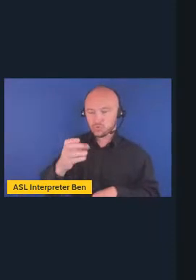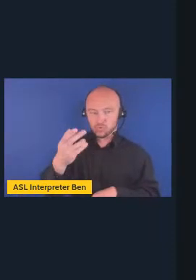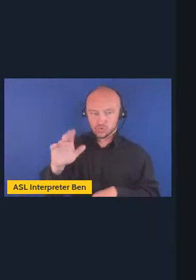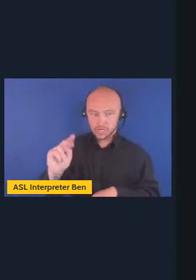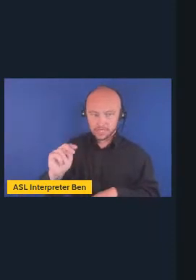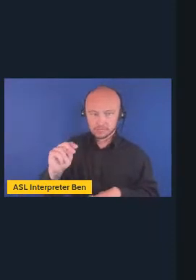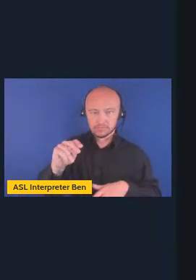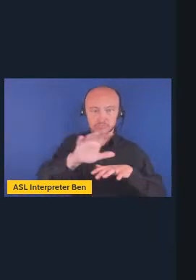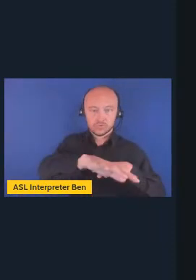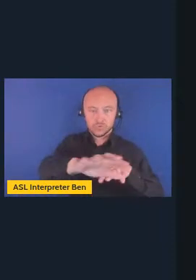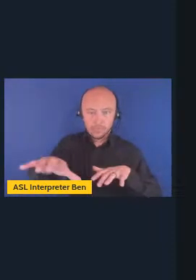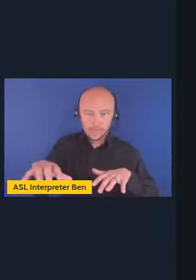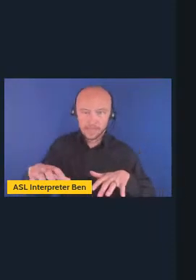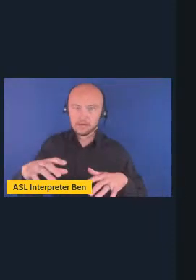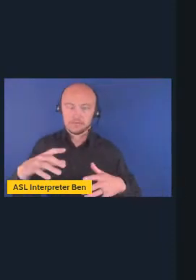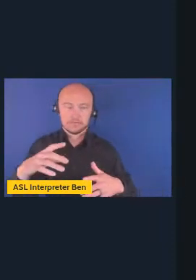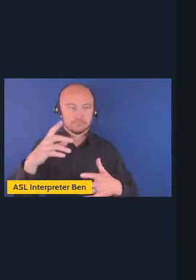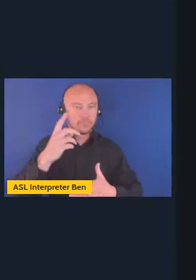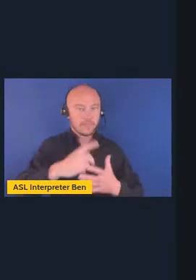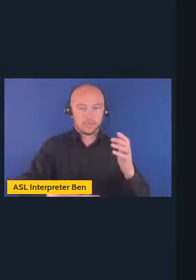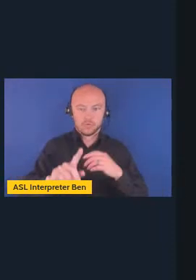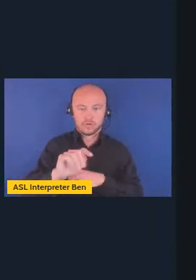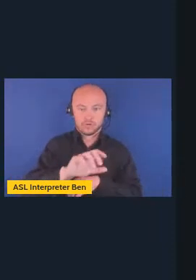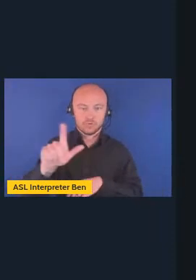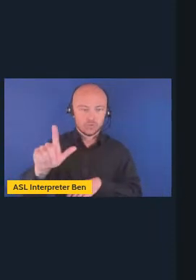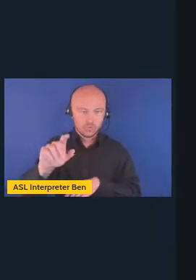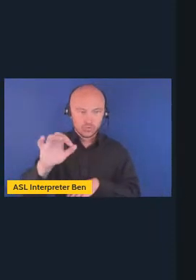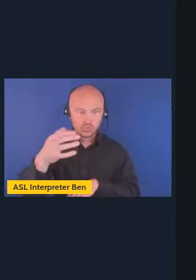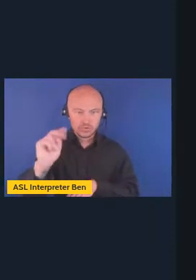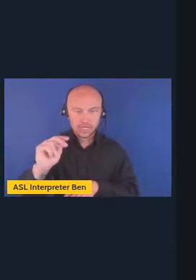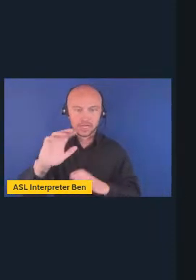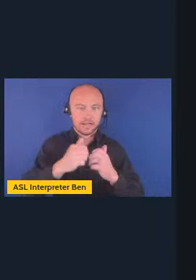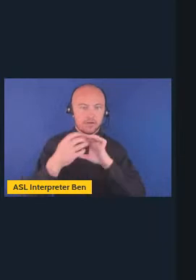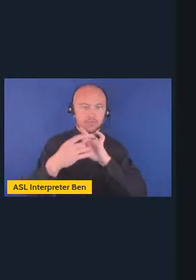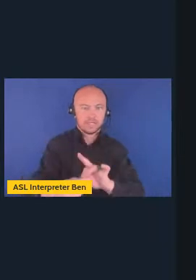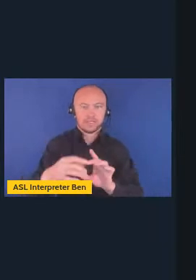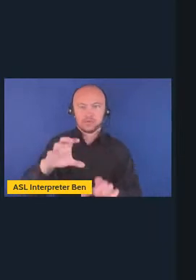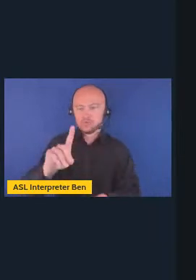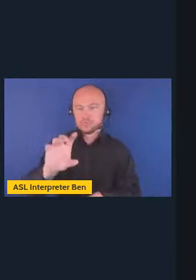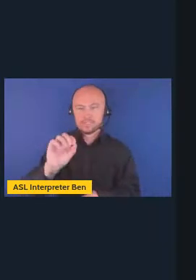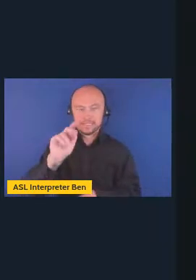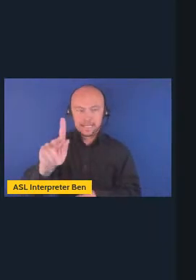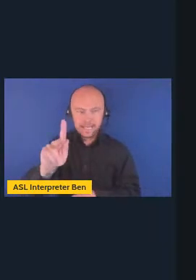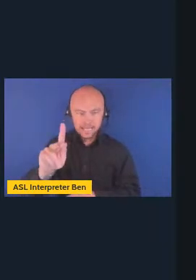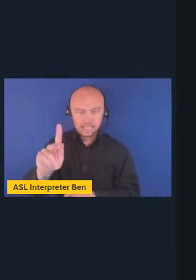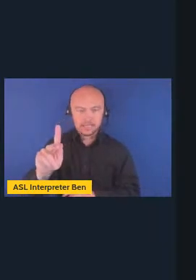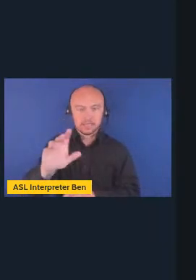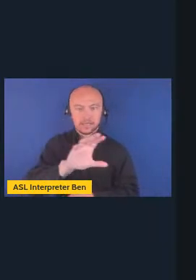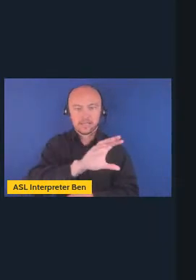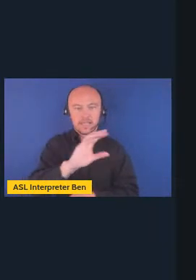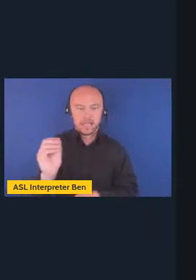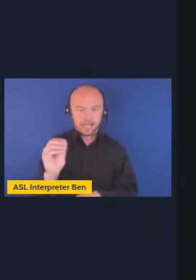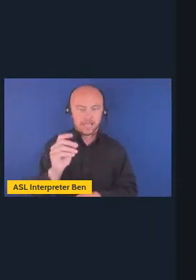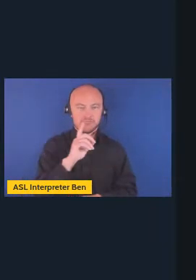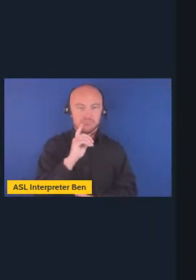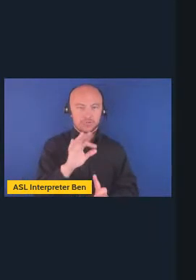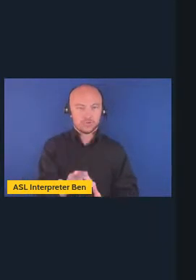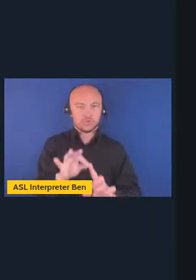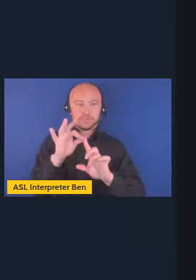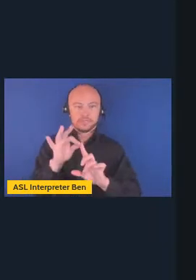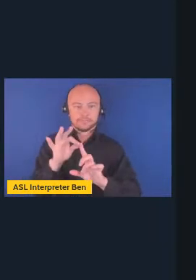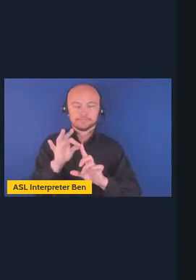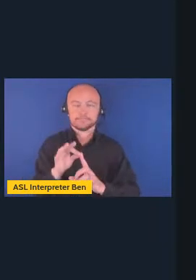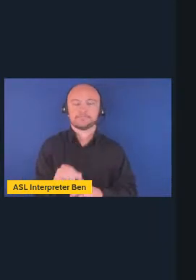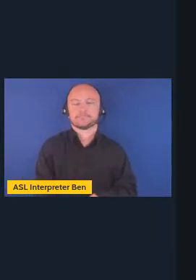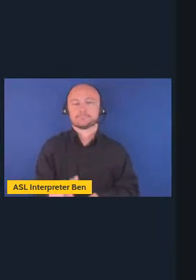out the basics to what the toolchain I'm using, how it's related to the CDK, and what's unique about it. And the